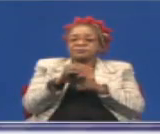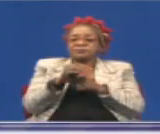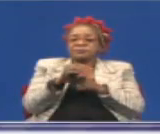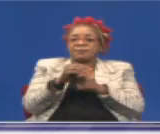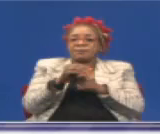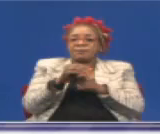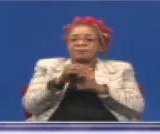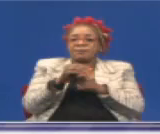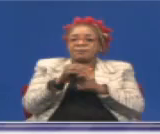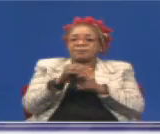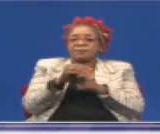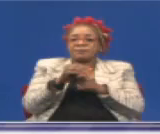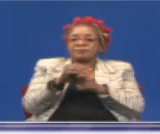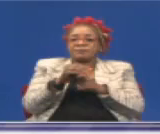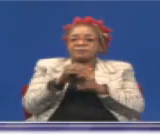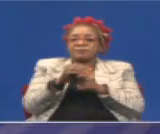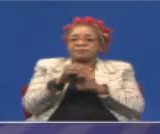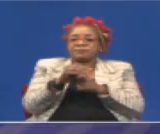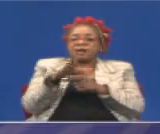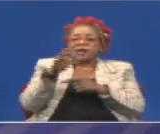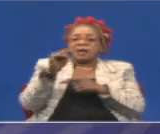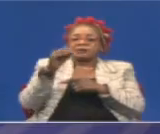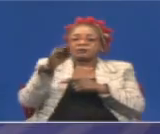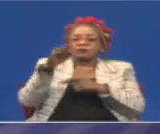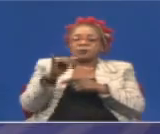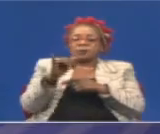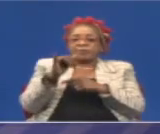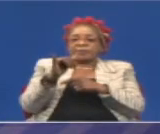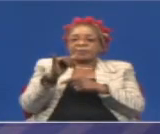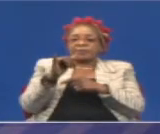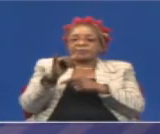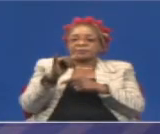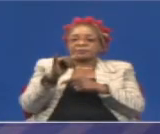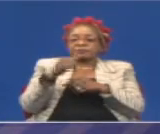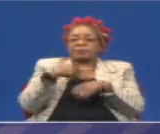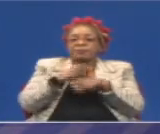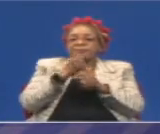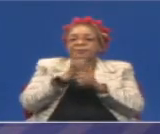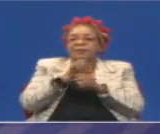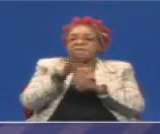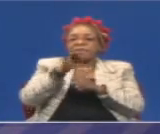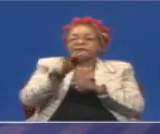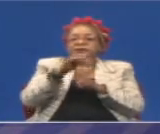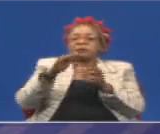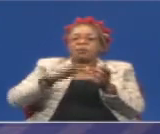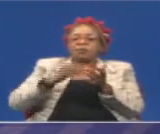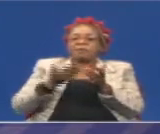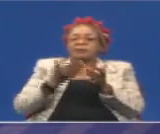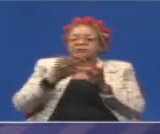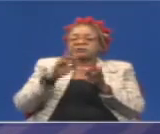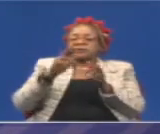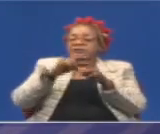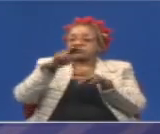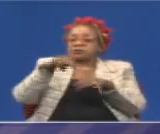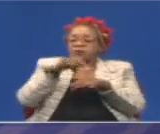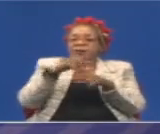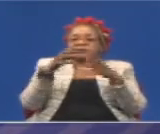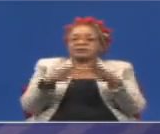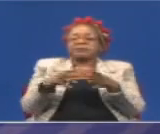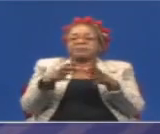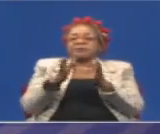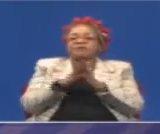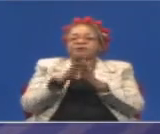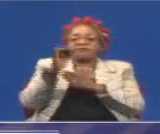Now, FC Pauk's lethal forward Esse Akida is set to make a return in the women's national team for the first time in